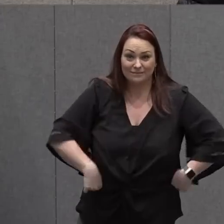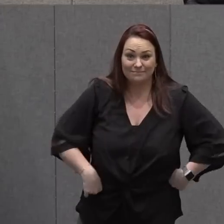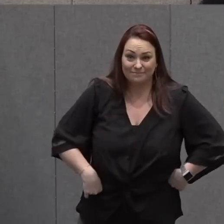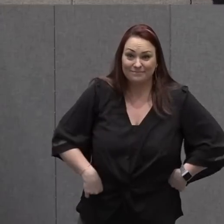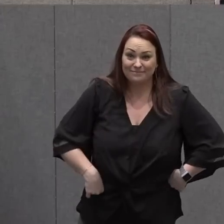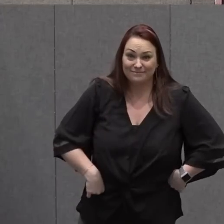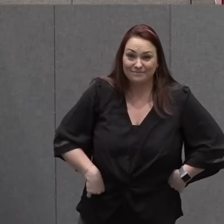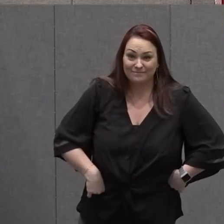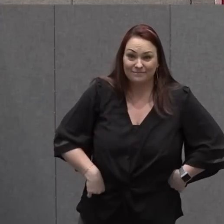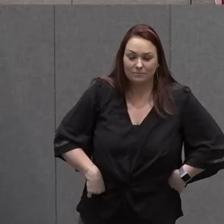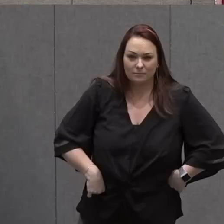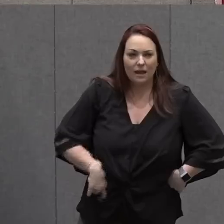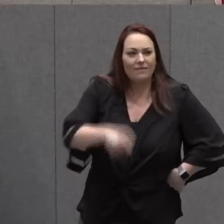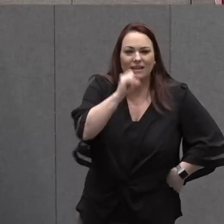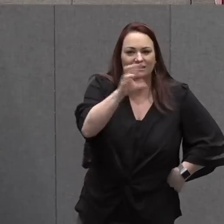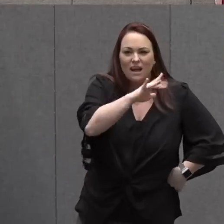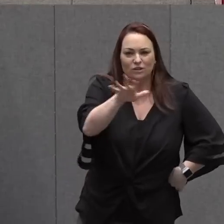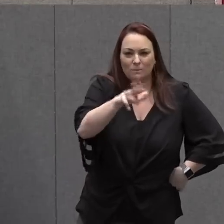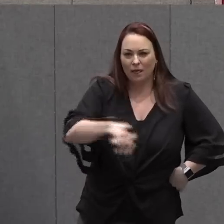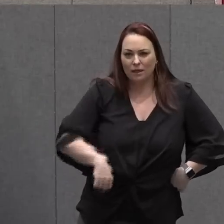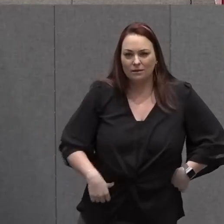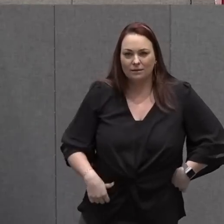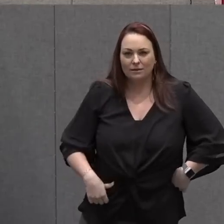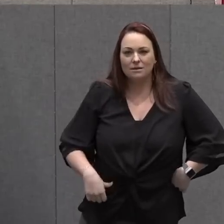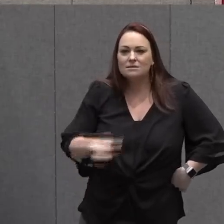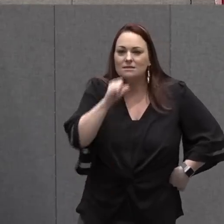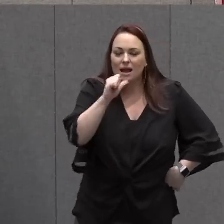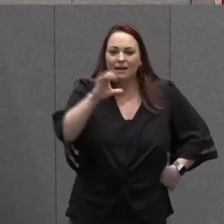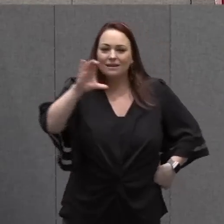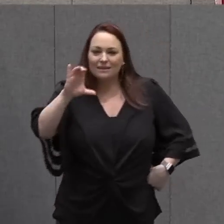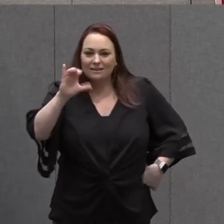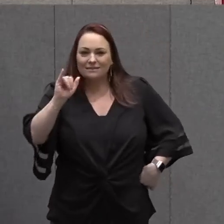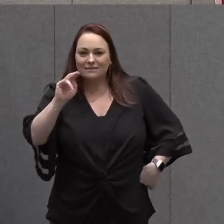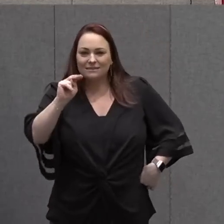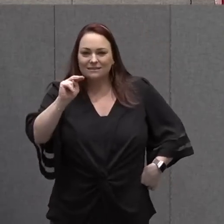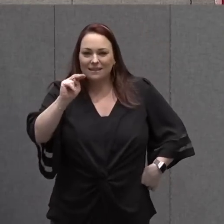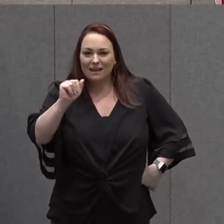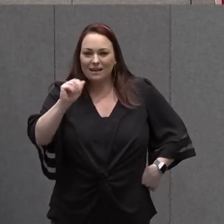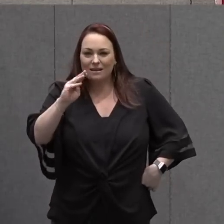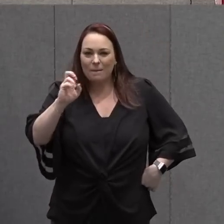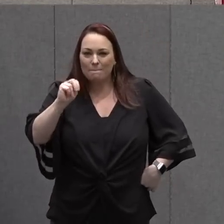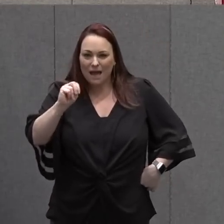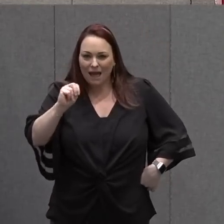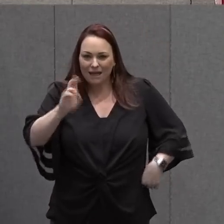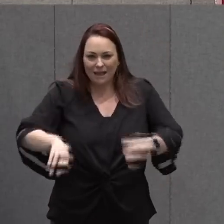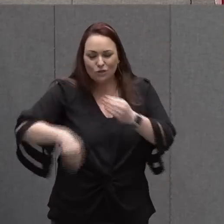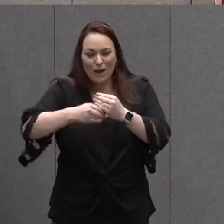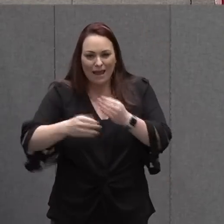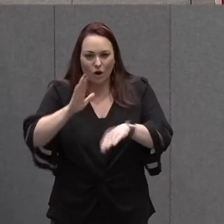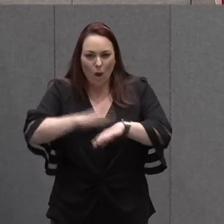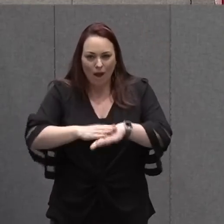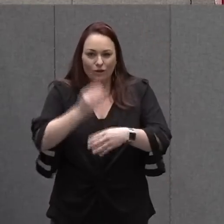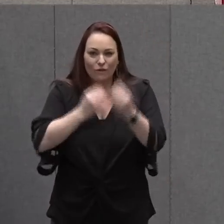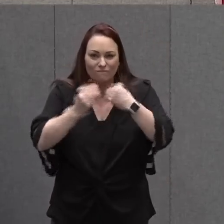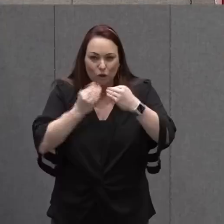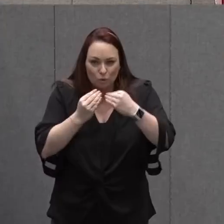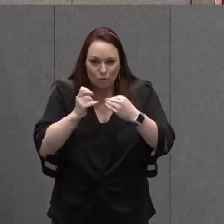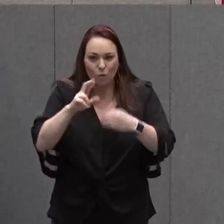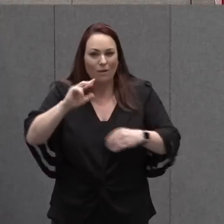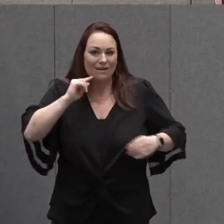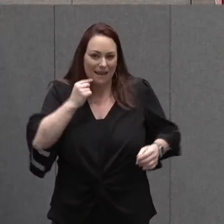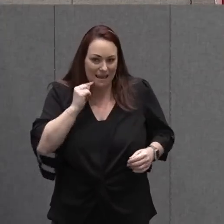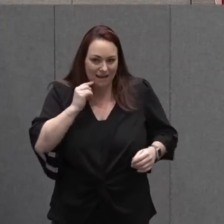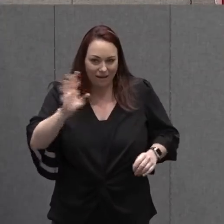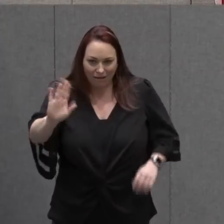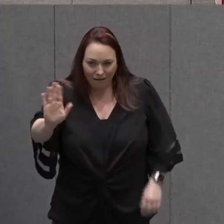That's not how you spell synonym. That is not cinnamon that you put on food or those like candies that you